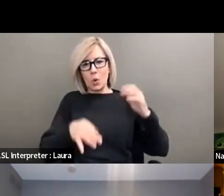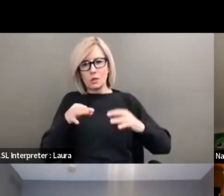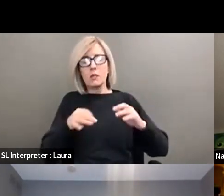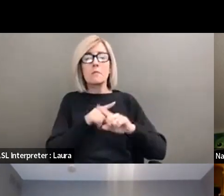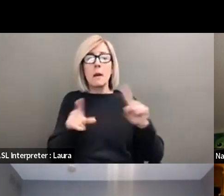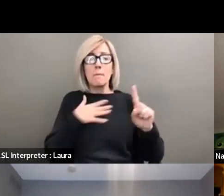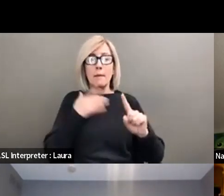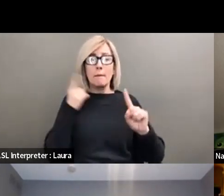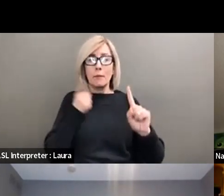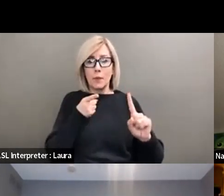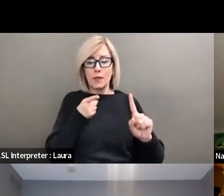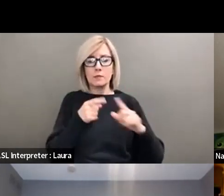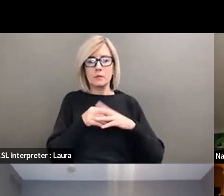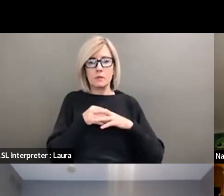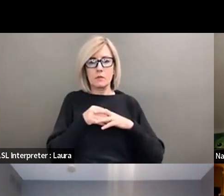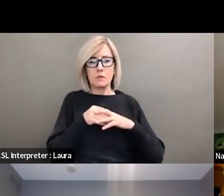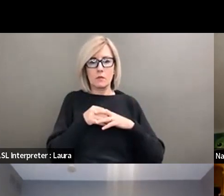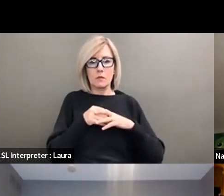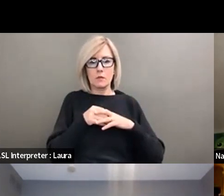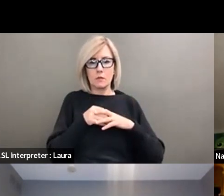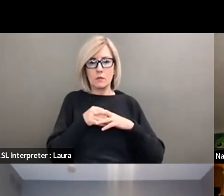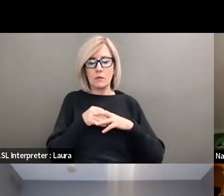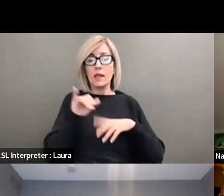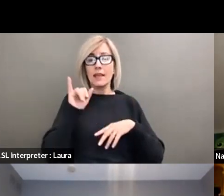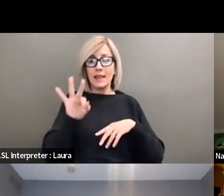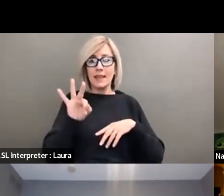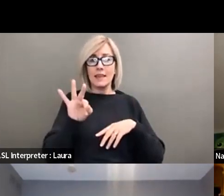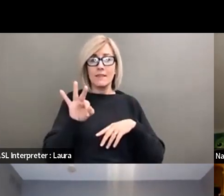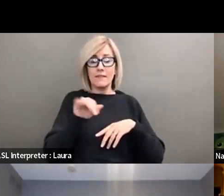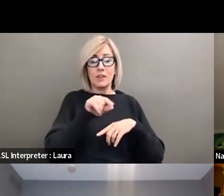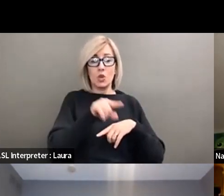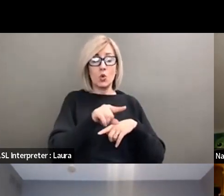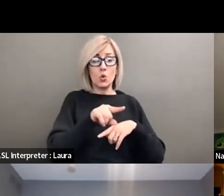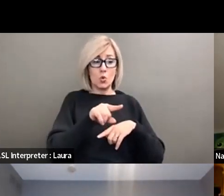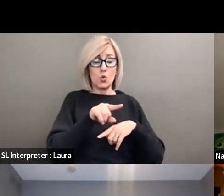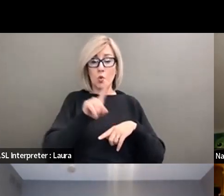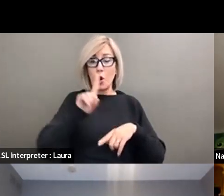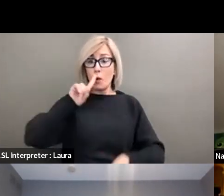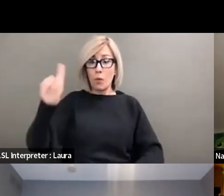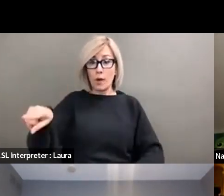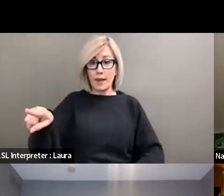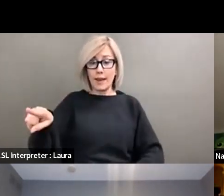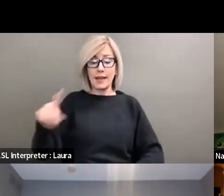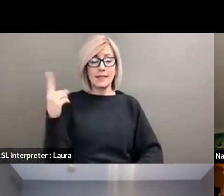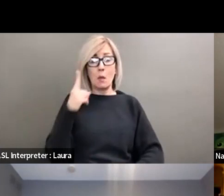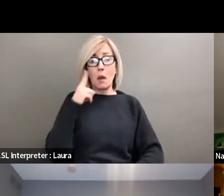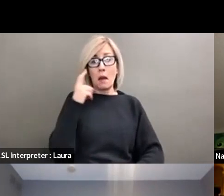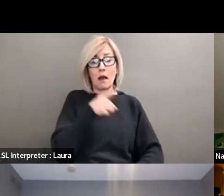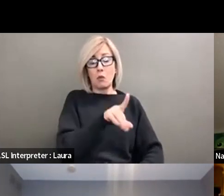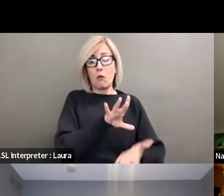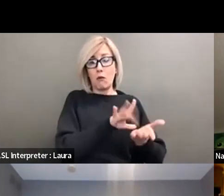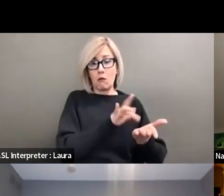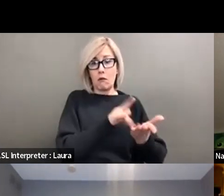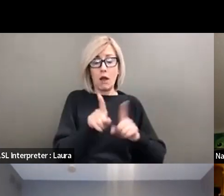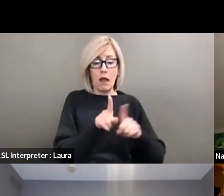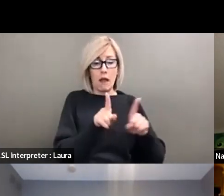is if you ever were turned in and somebody suspected you may be abusing as a